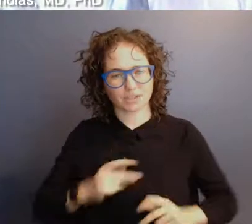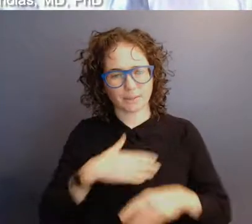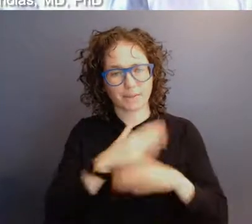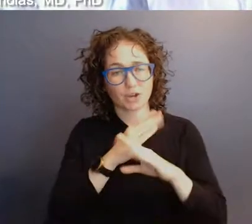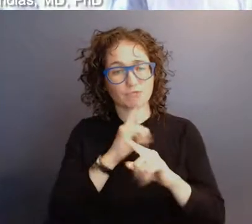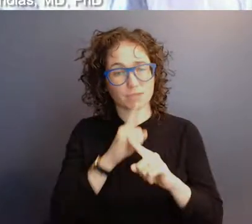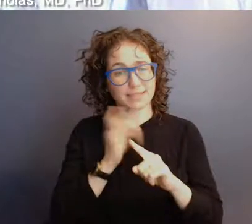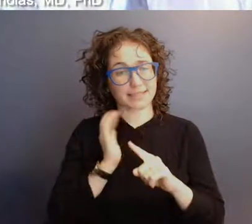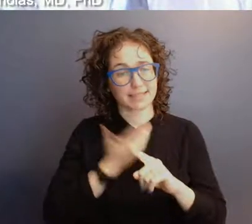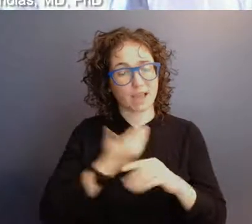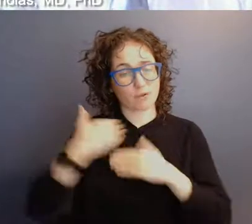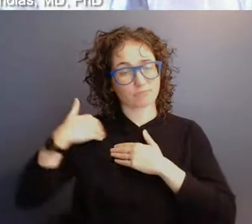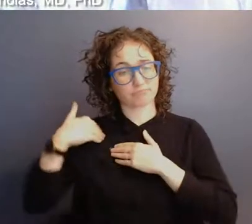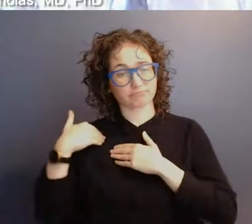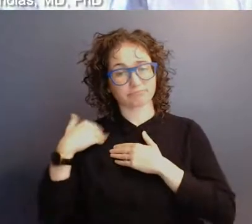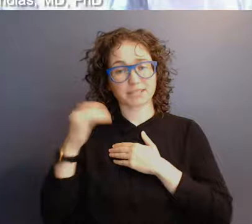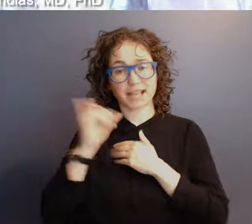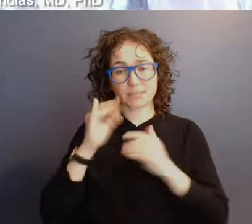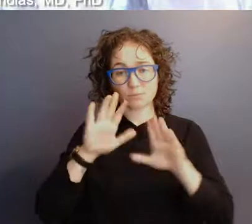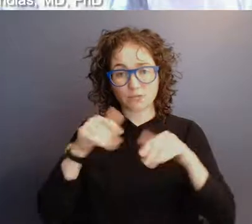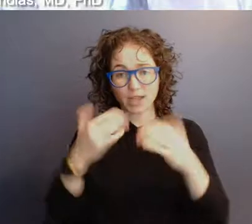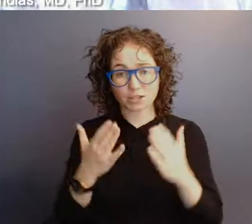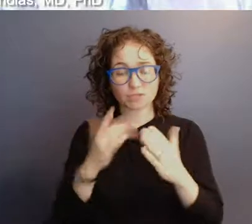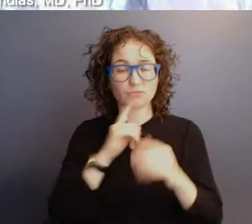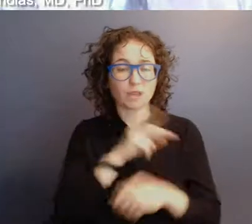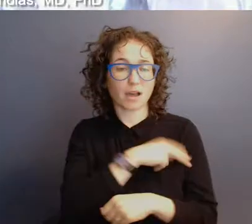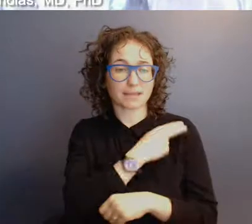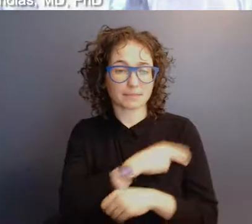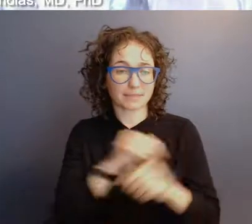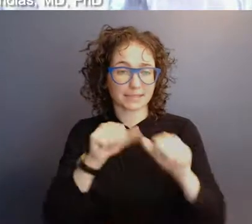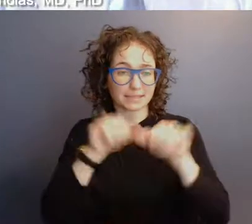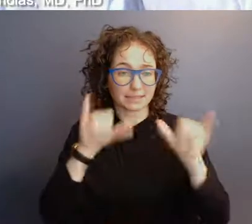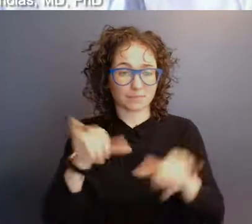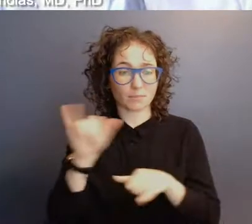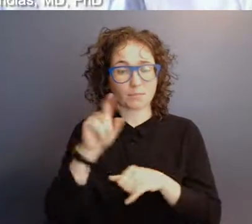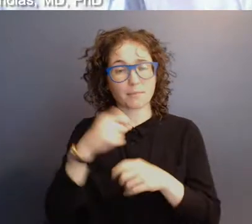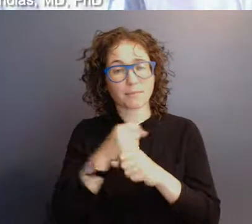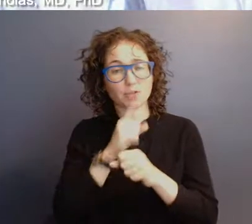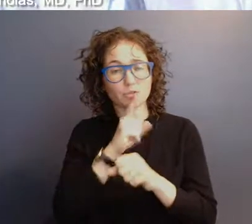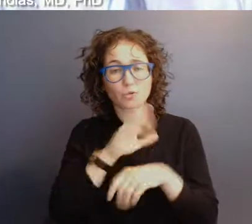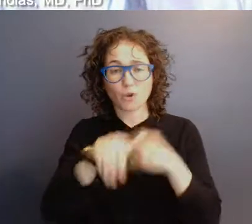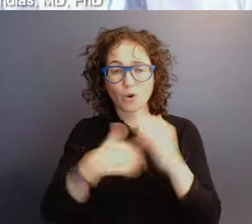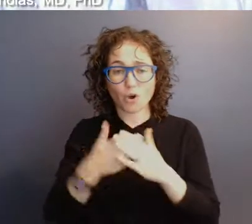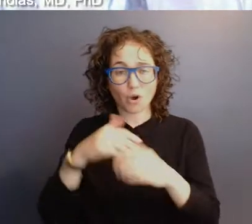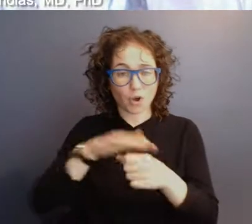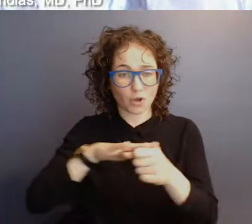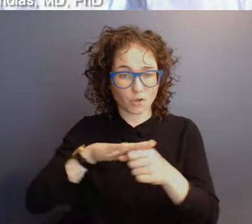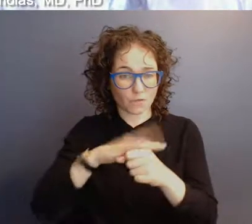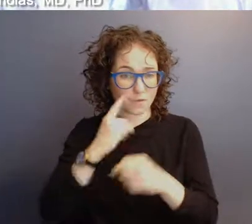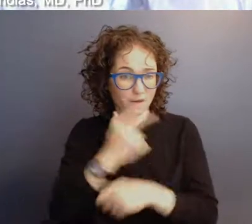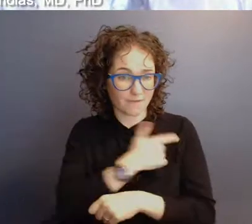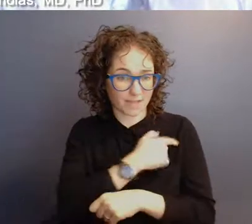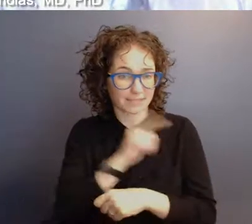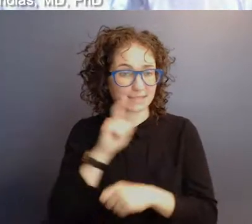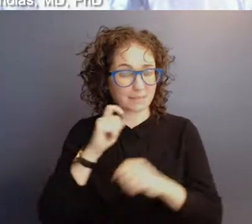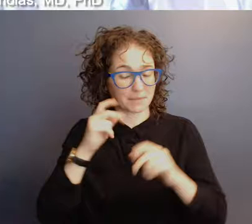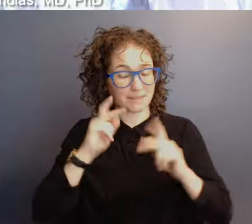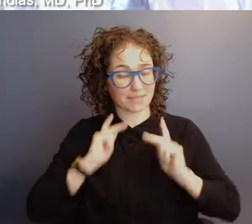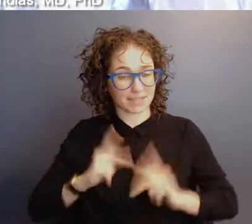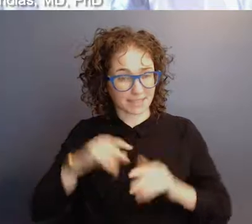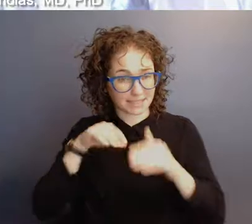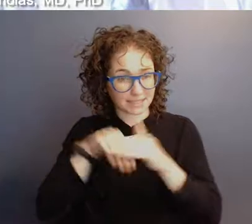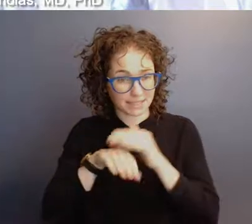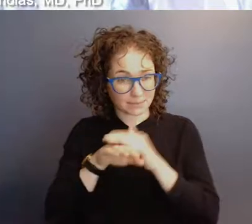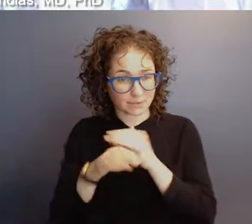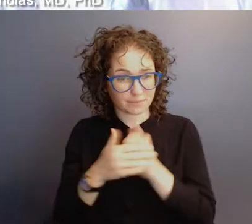as providers and hospital systems to make sure that these sites are physically accessible. And also we have a mechanism to